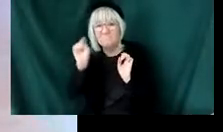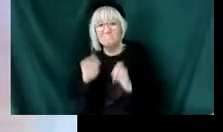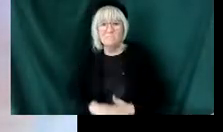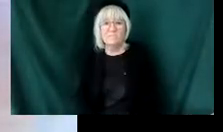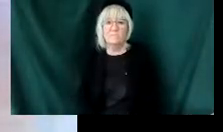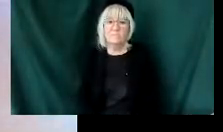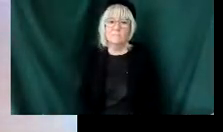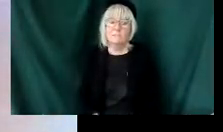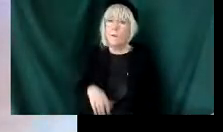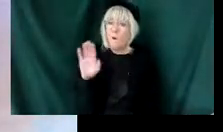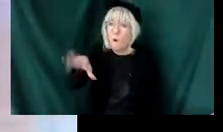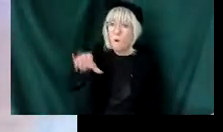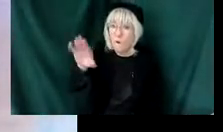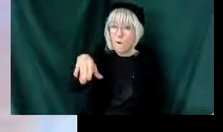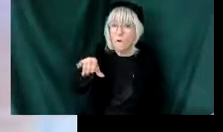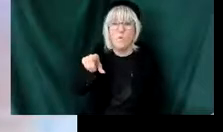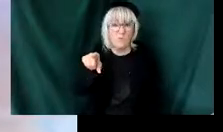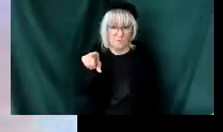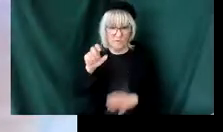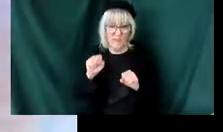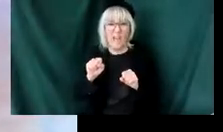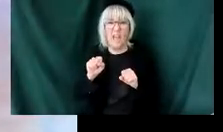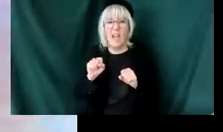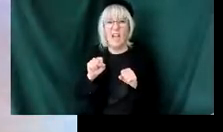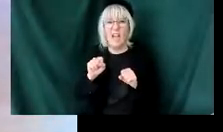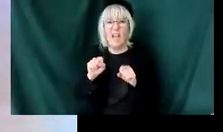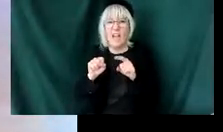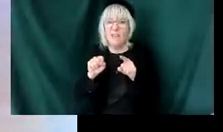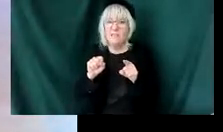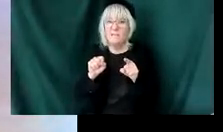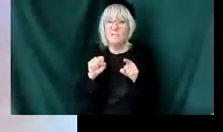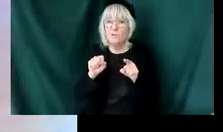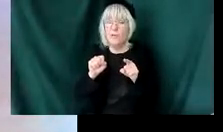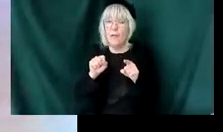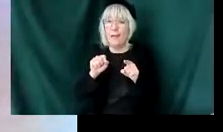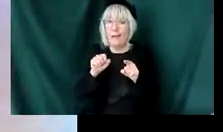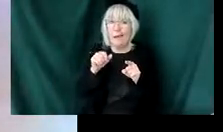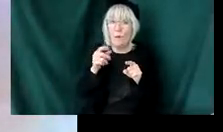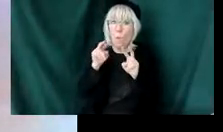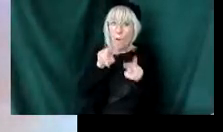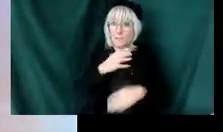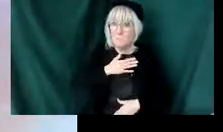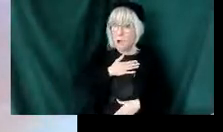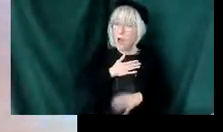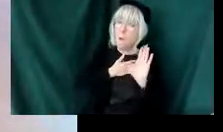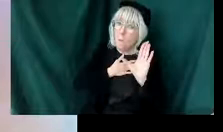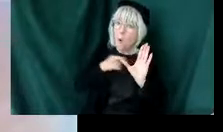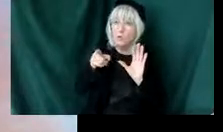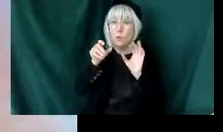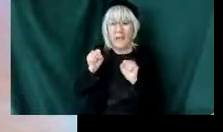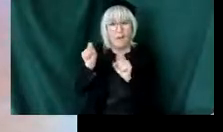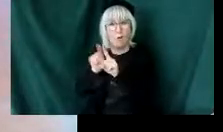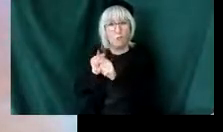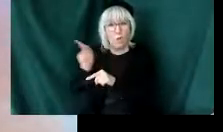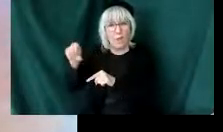By the way, if you can always do this demo looking at the photo of a flower. I kind of know